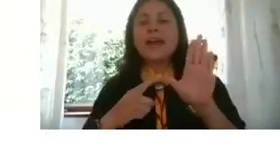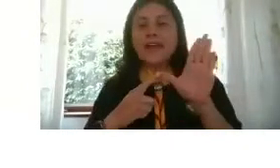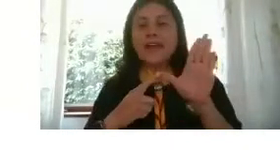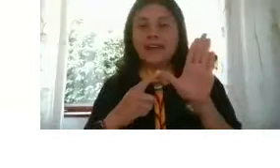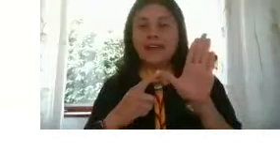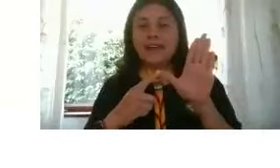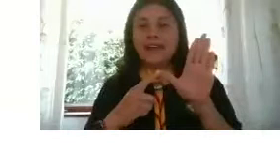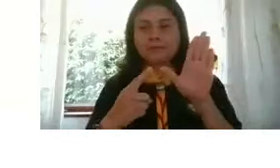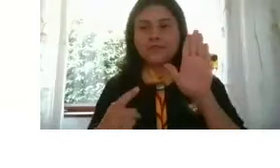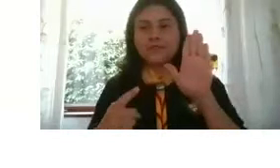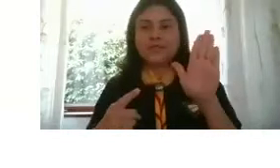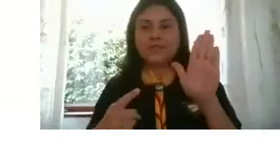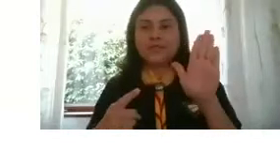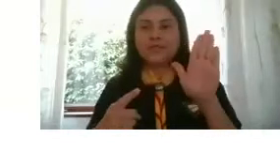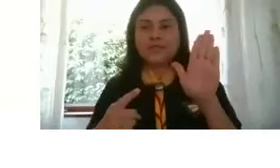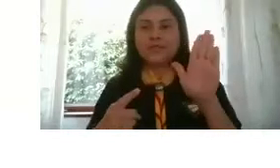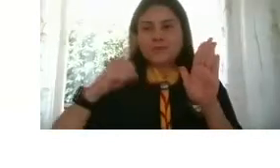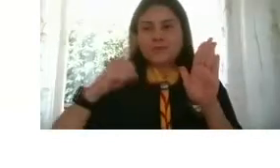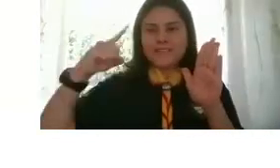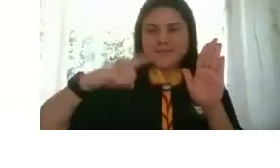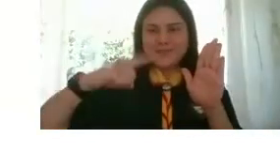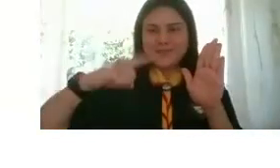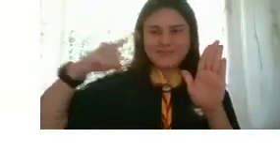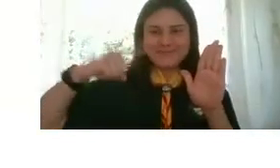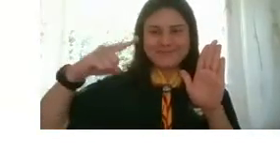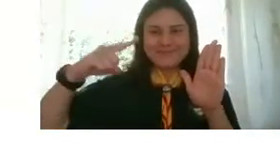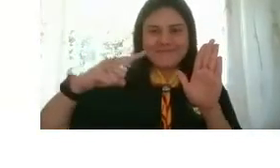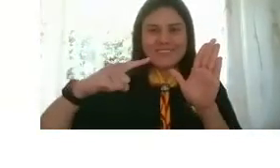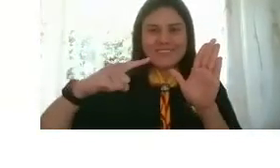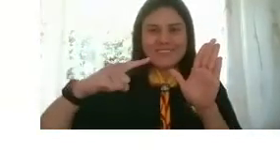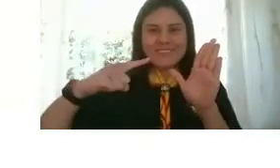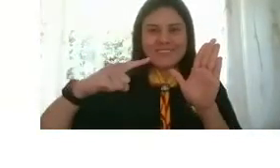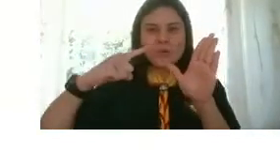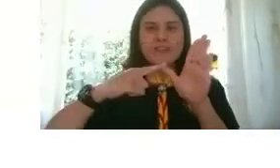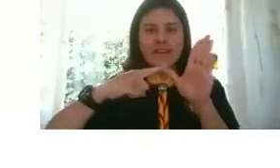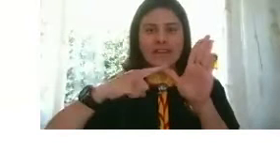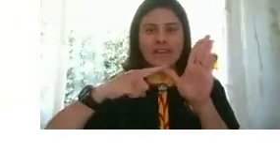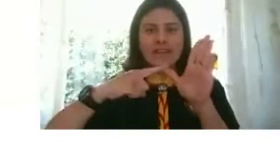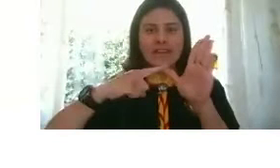the A. This is my pencil. We have A.